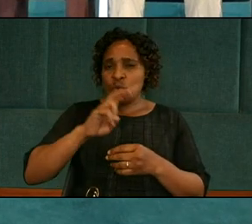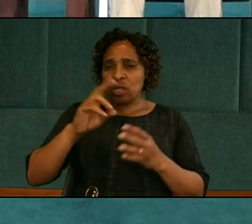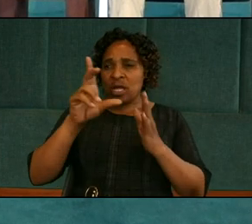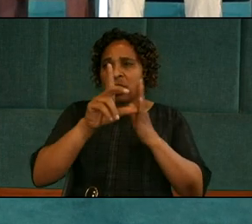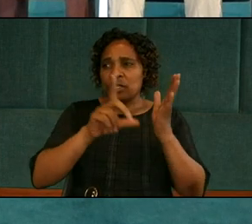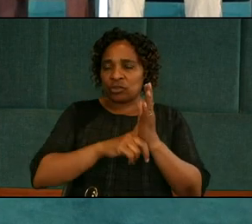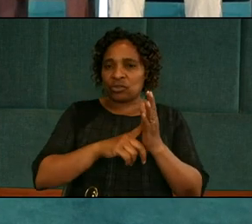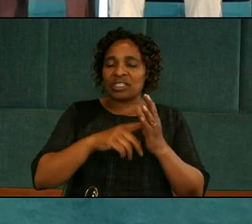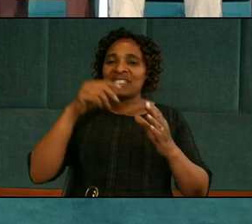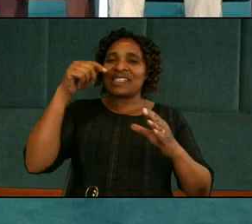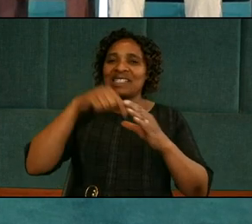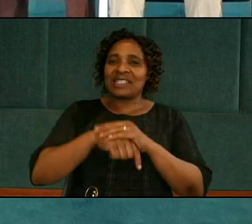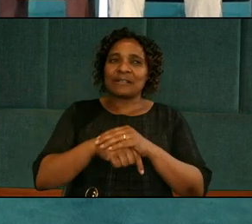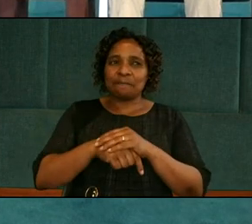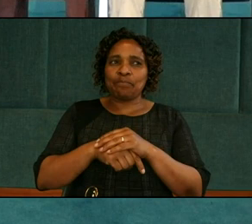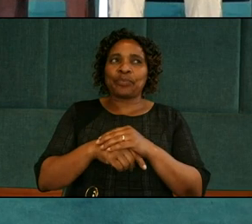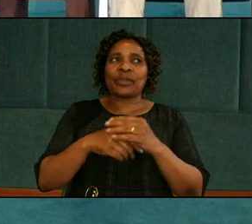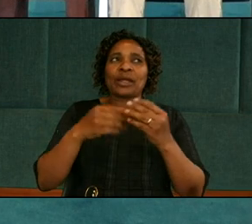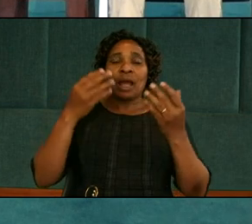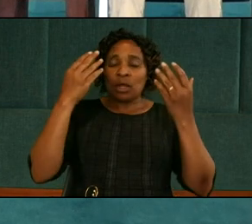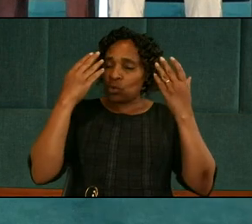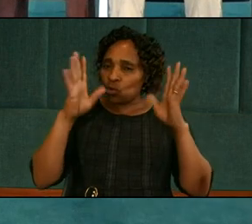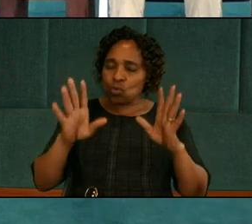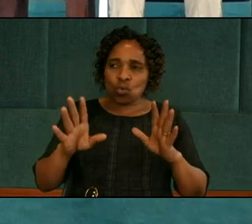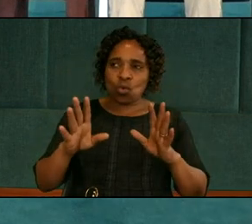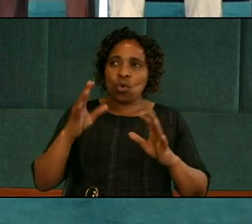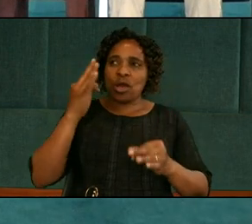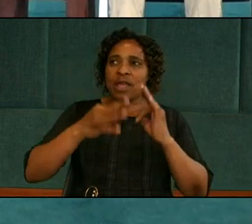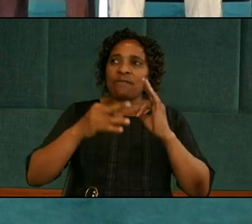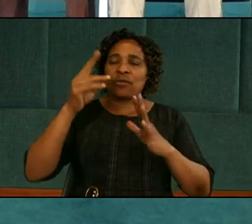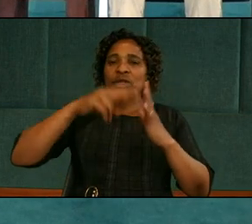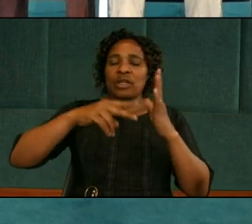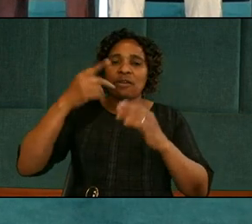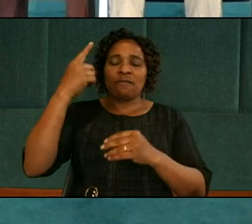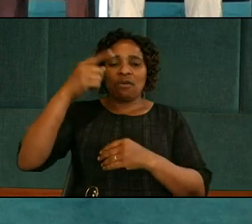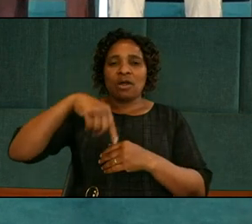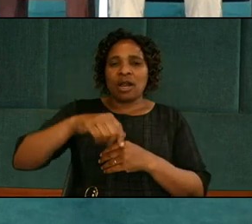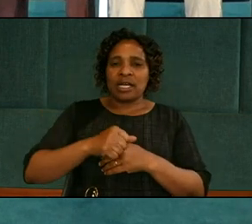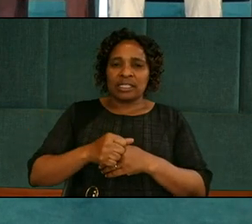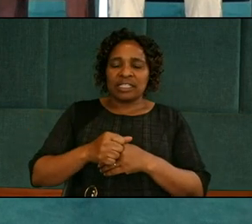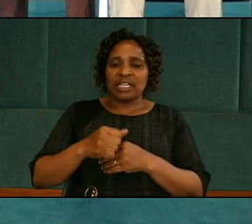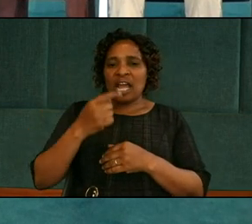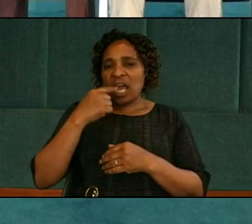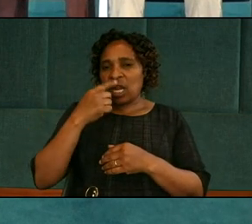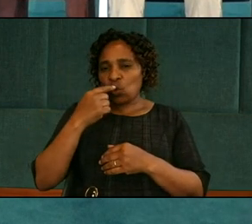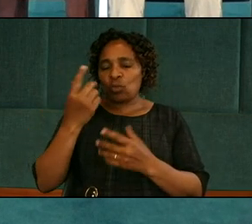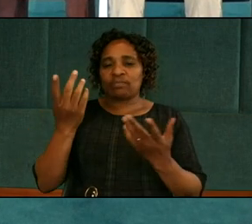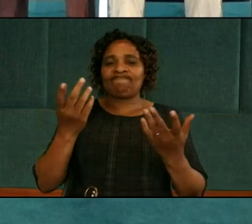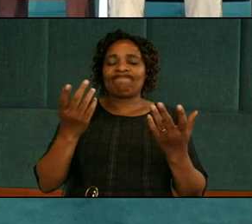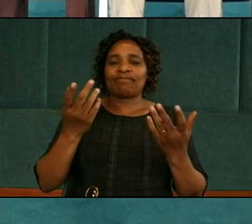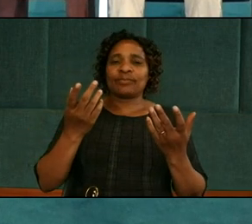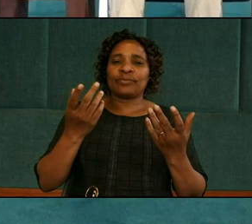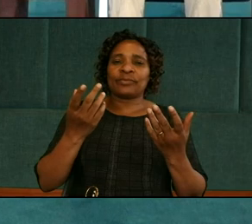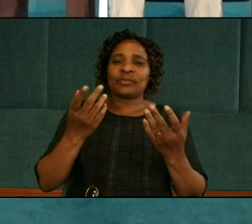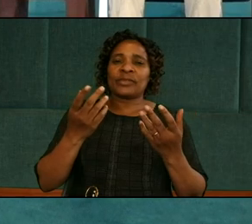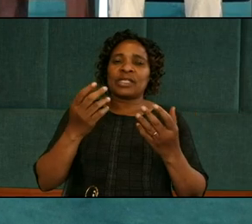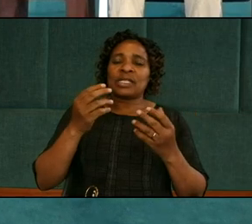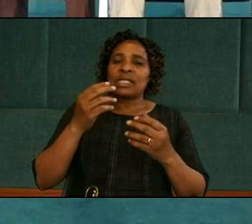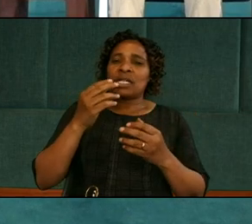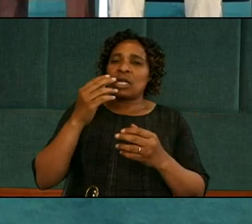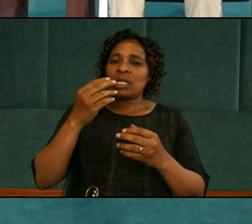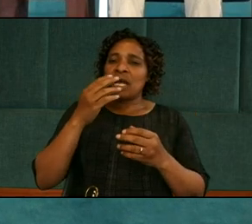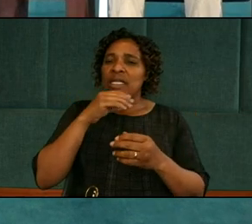Father Insight, there is a quote there. I don't know, like, if you can be able to read it for us. Ellen G. White, Desire of Ages,